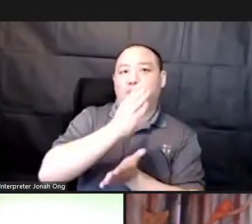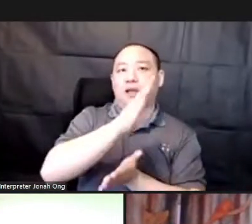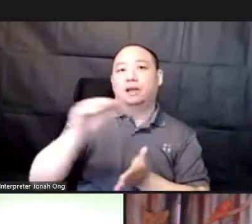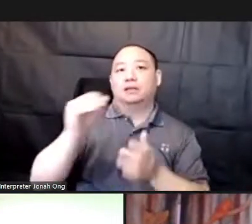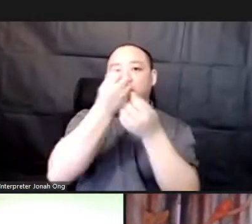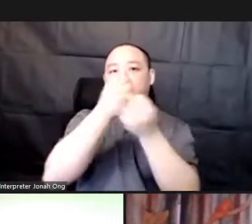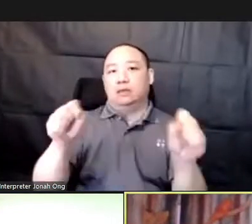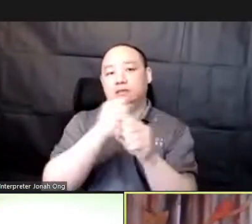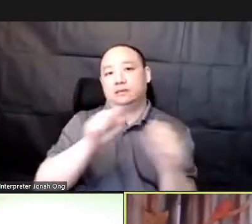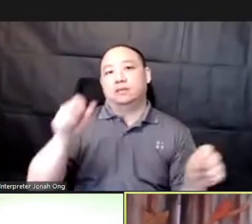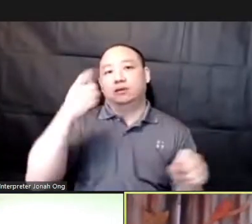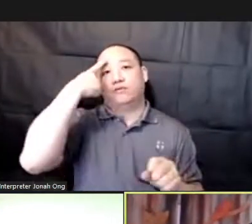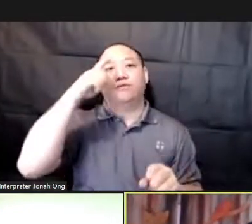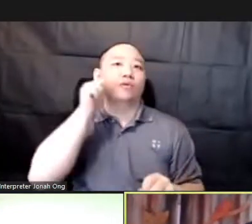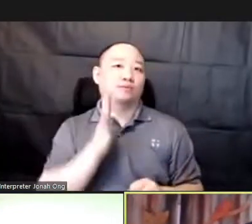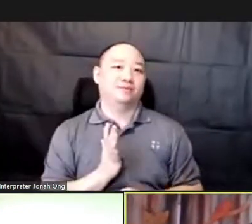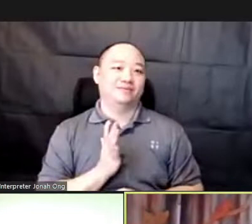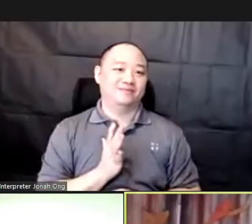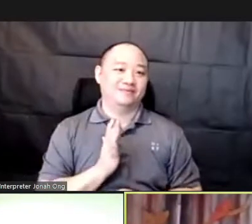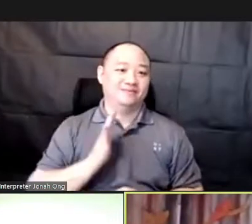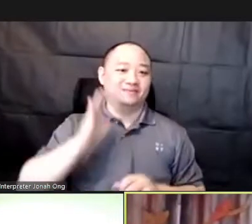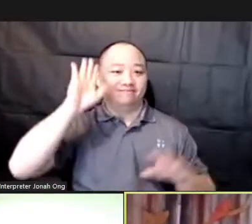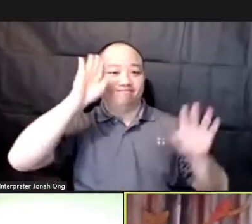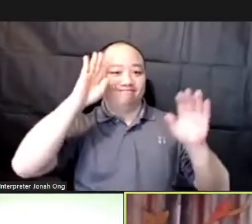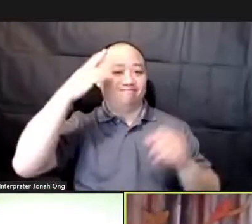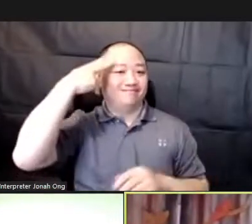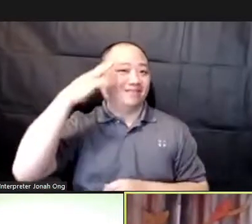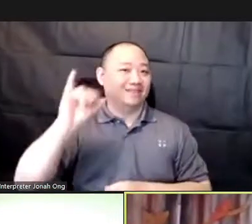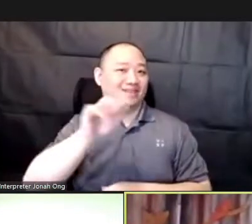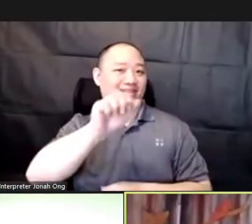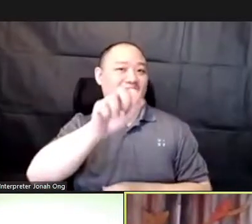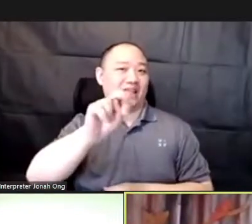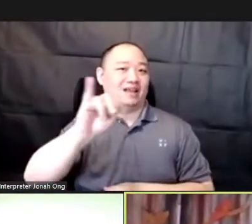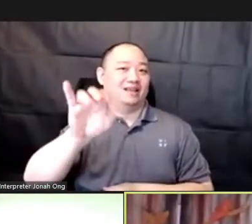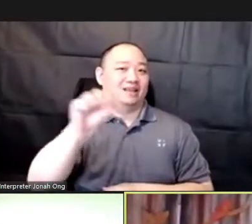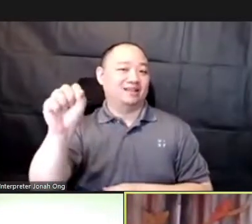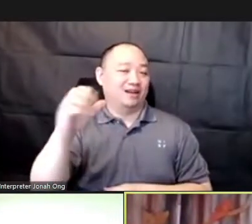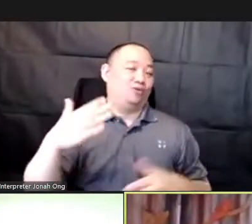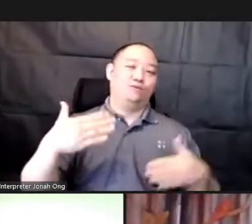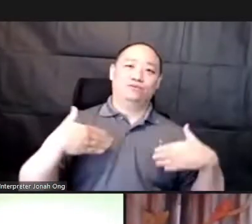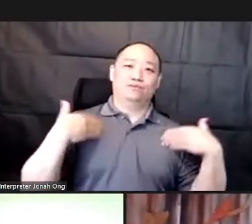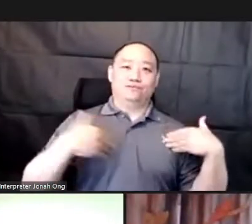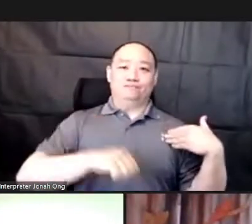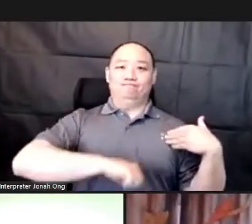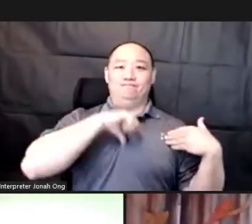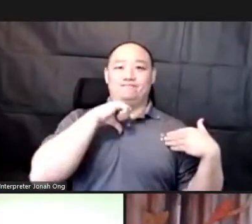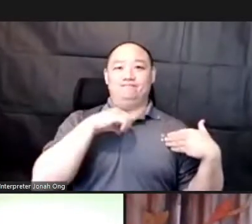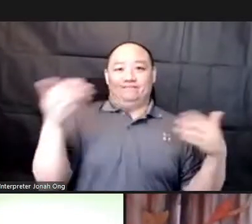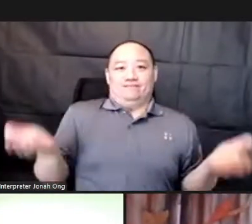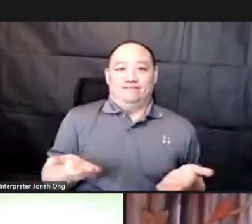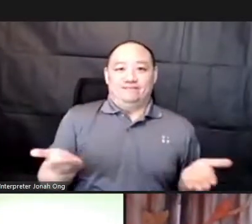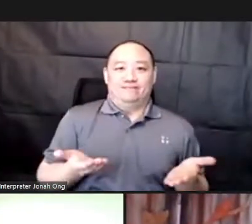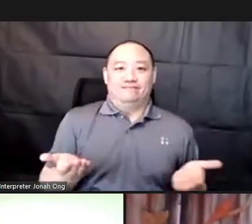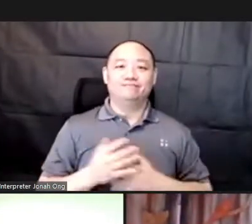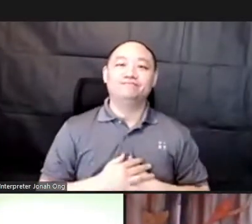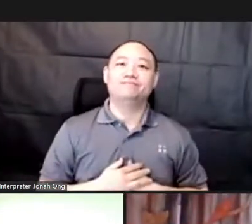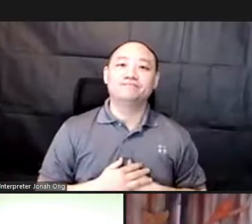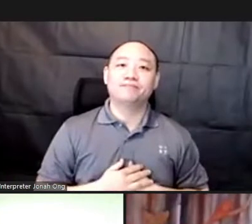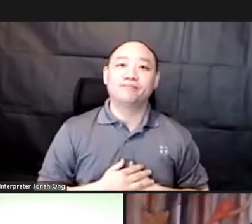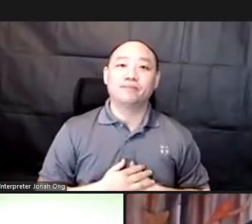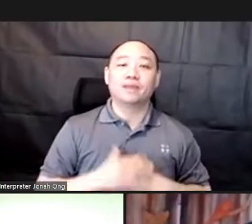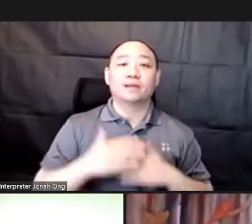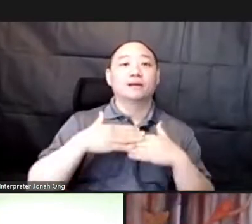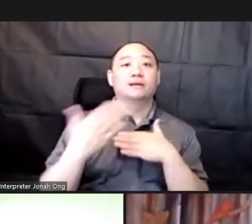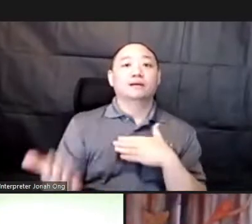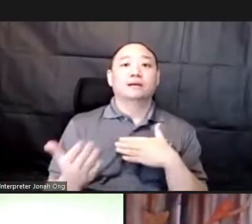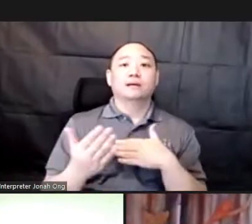Hi, Anis. Hi, Mahirah. Thank you so much for the invite. Truly honored to be here. Glad to have you here. Next,